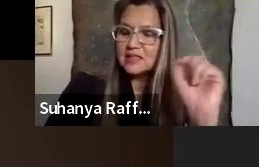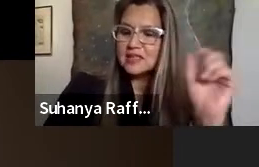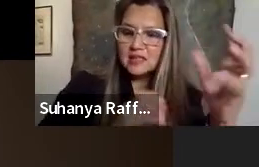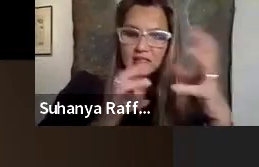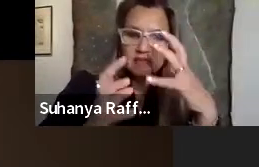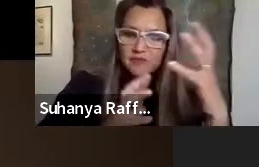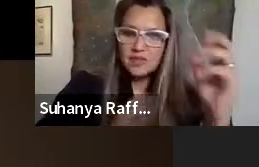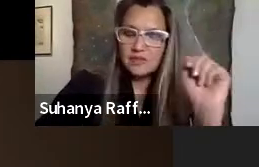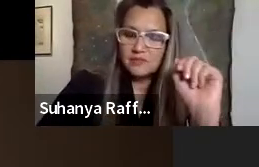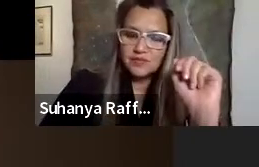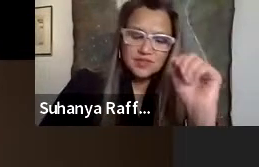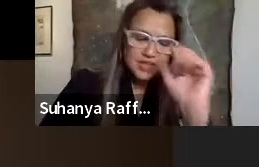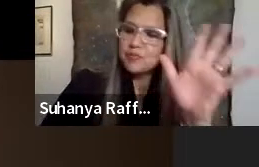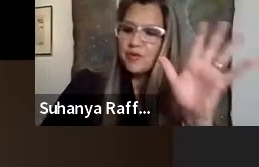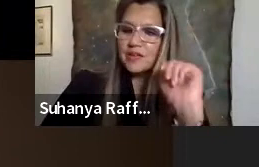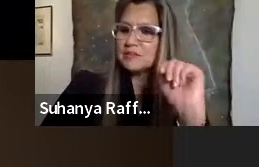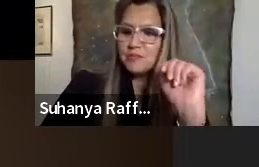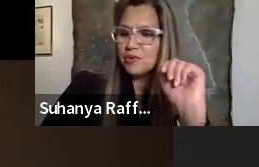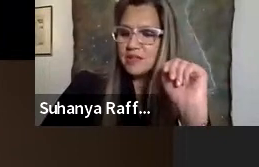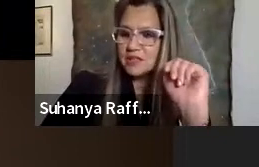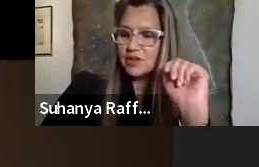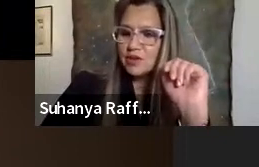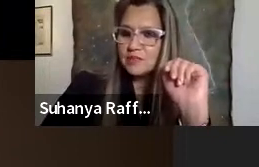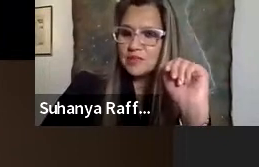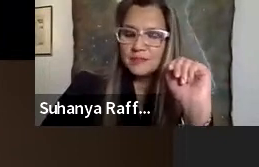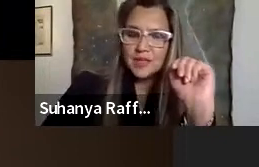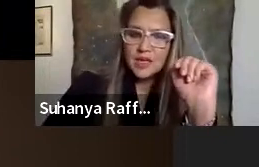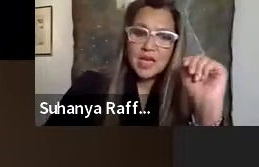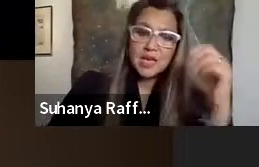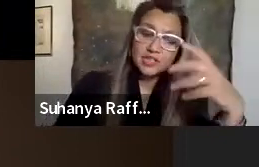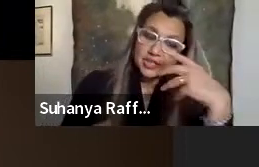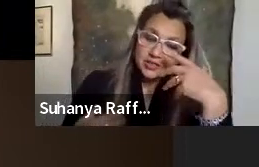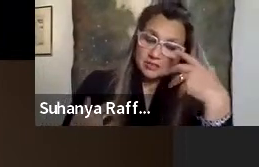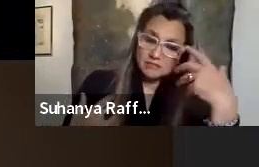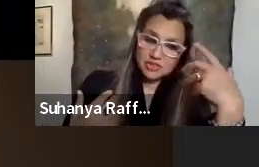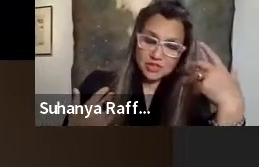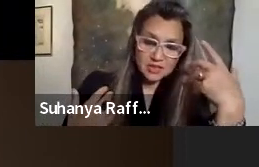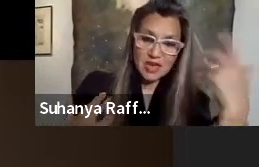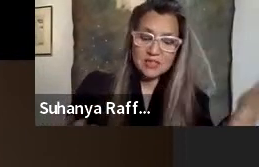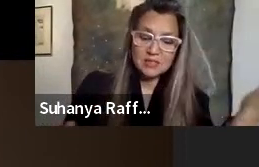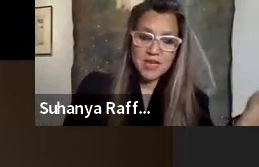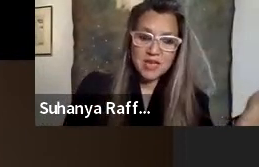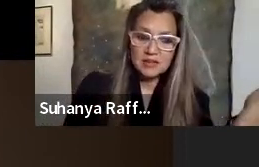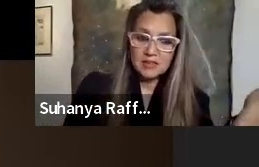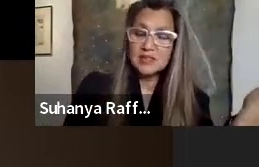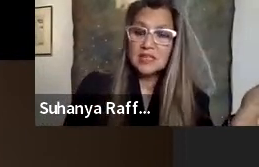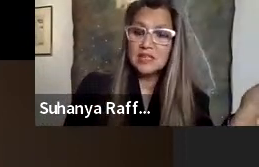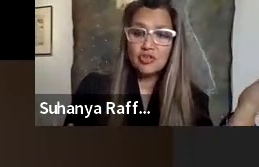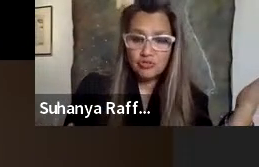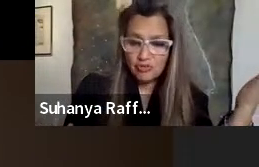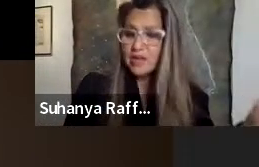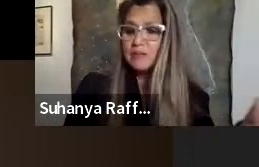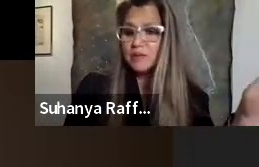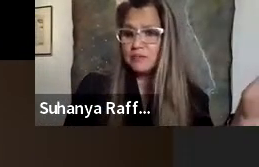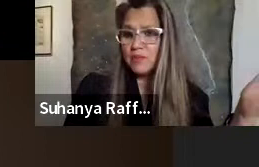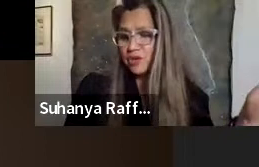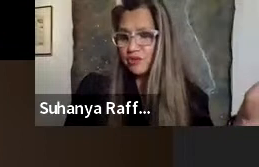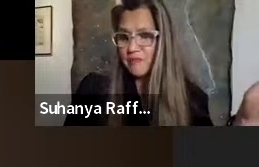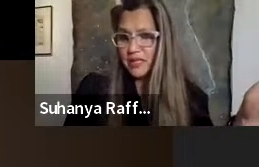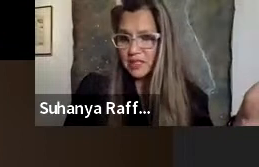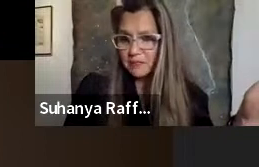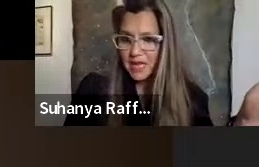and the sea in such poetic terms. And she does make these